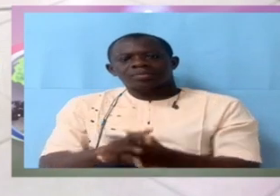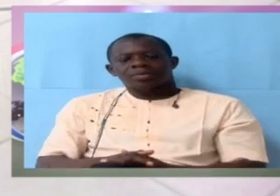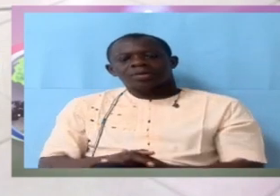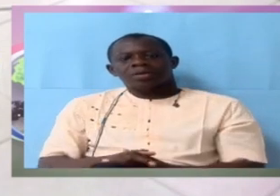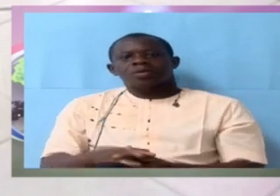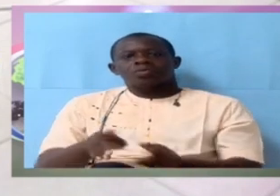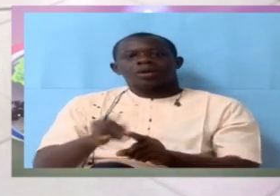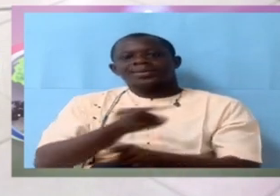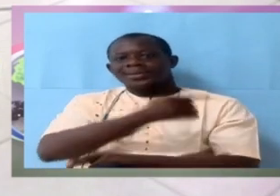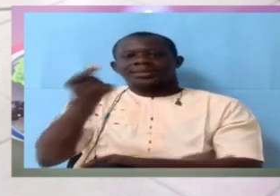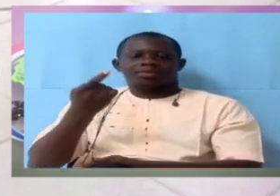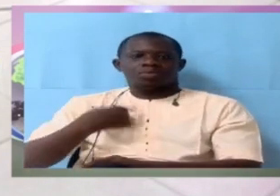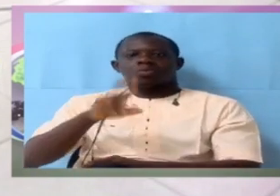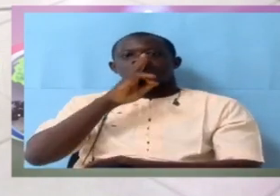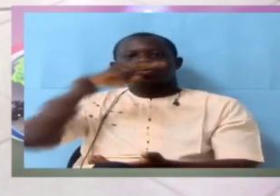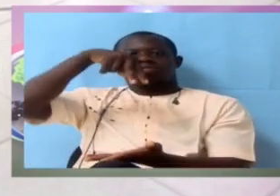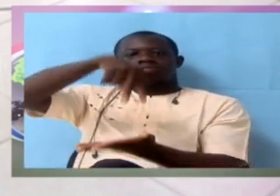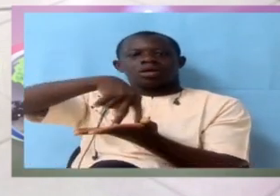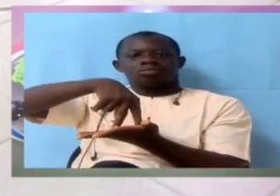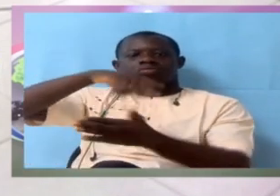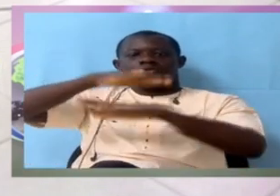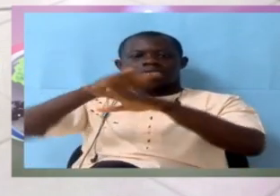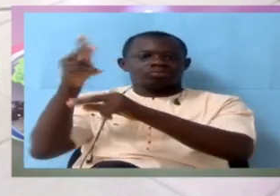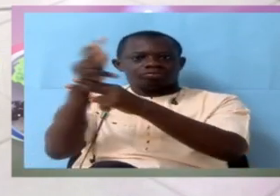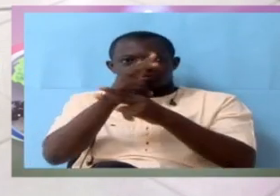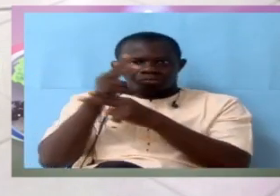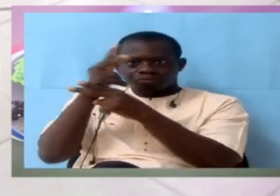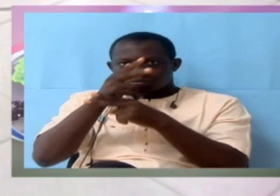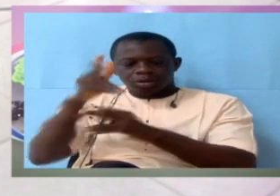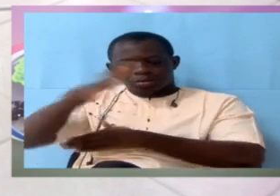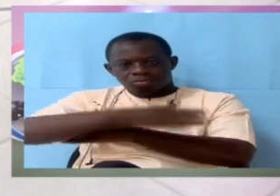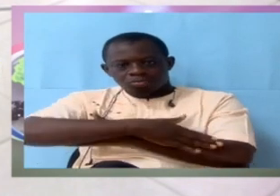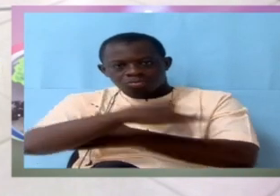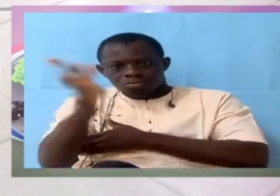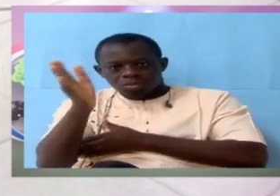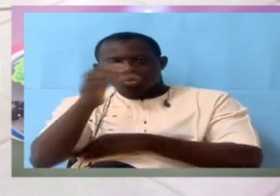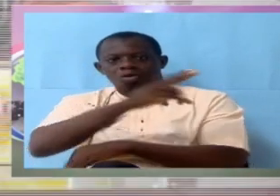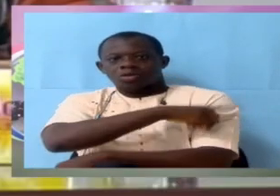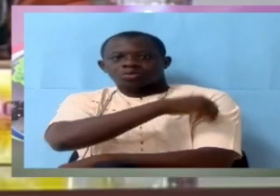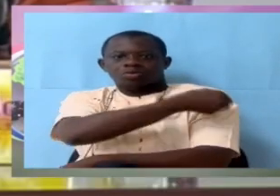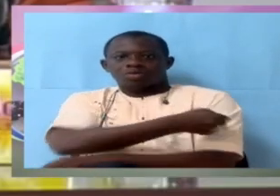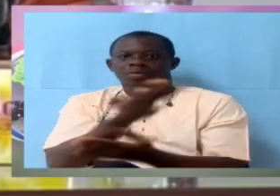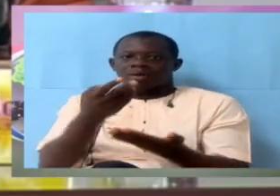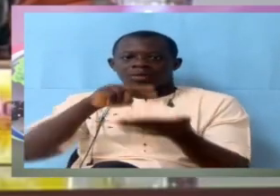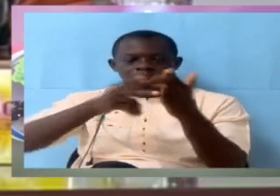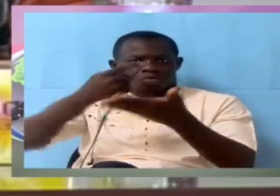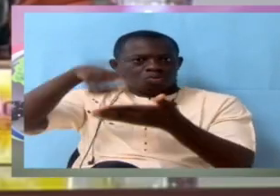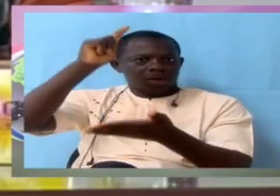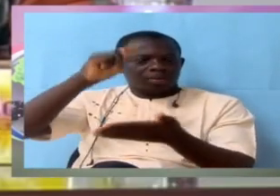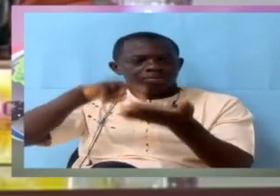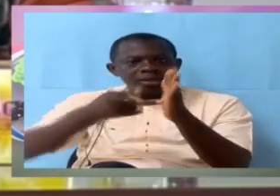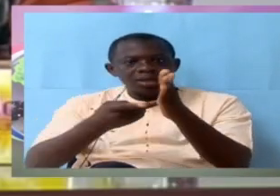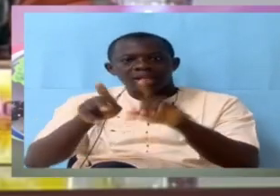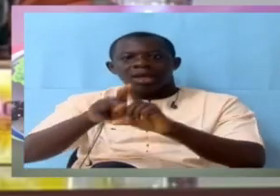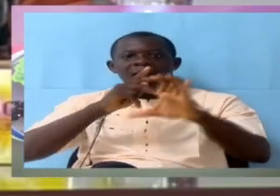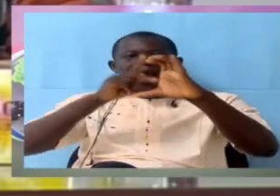These are the people who stand on guard at the gate of the hospital. Is it correct to say that you're referring to the